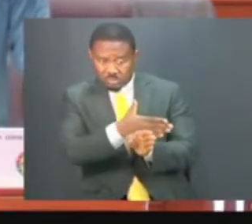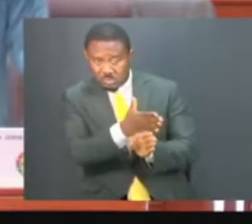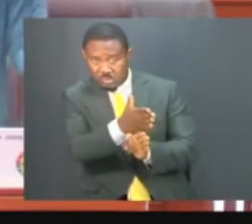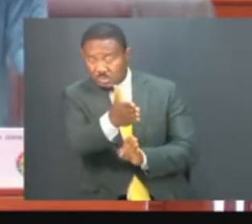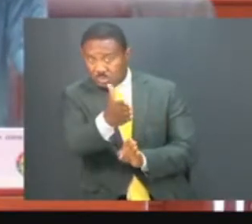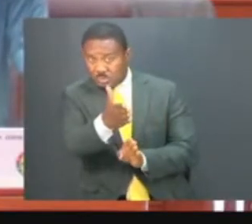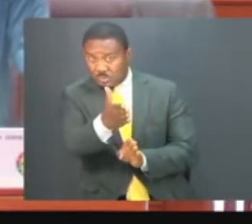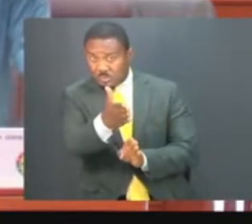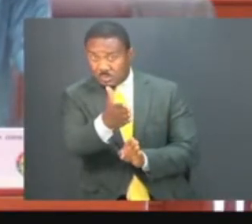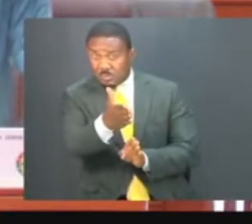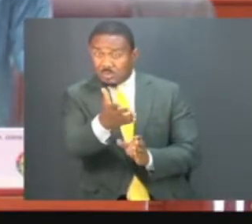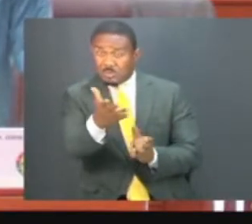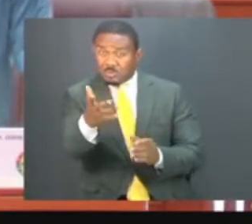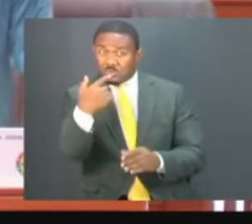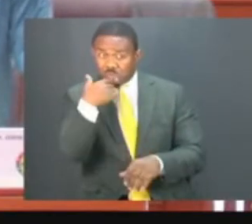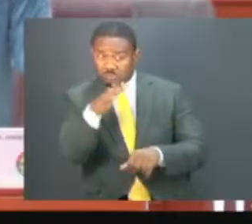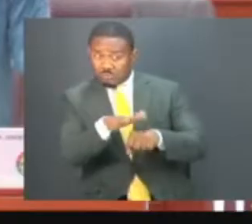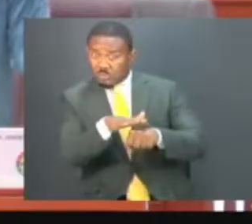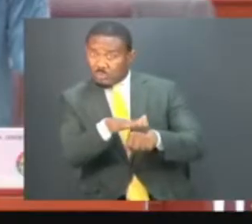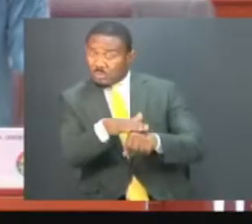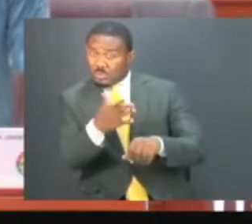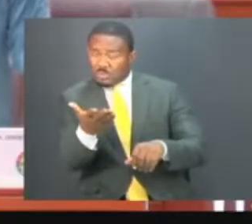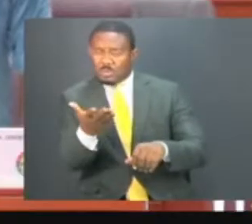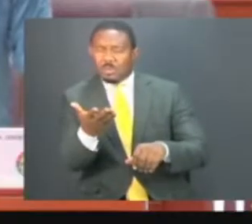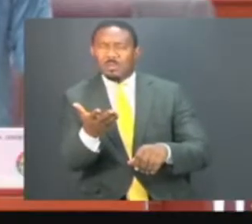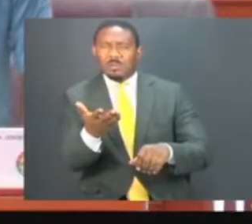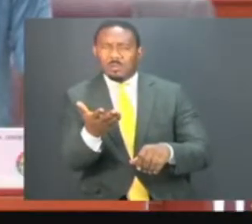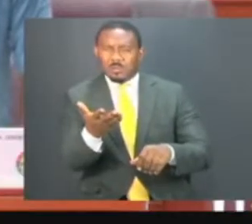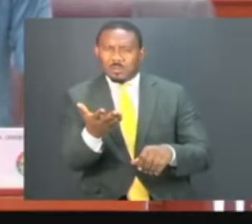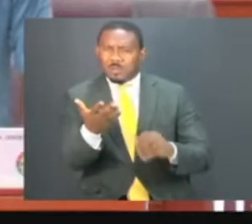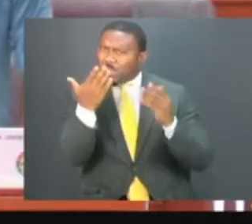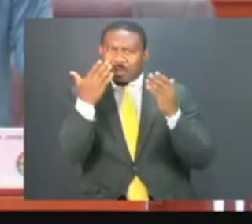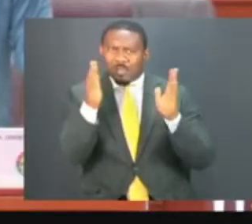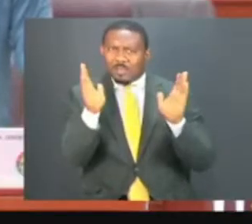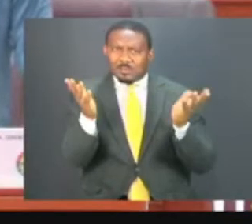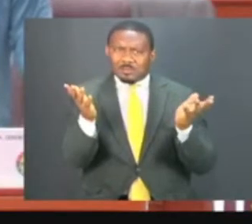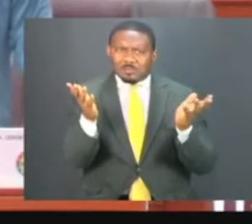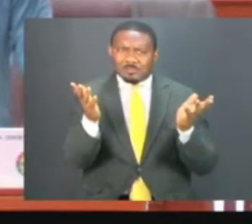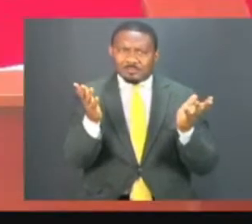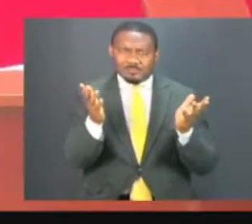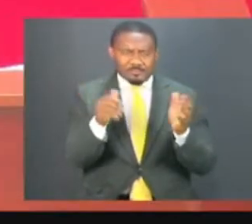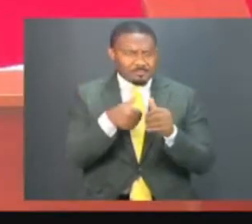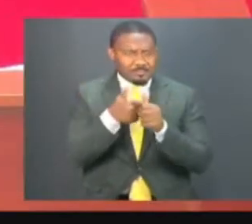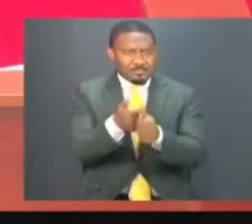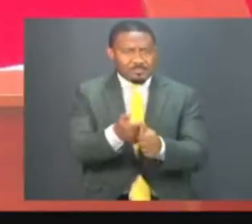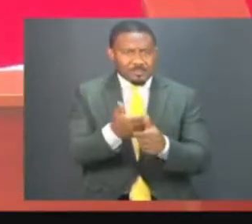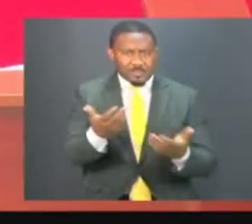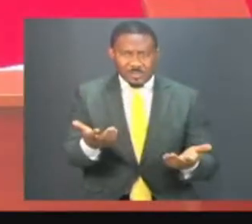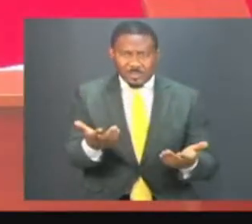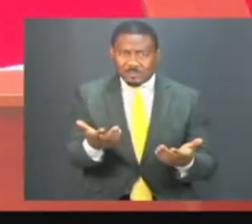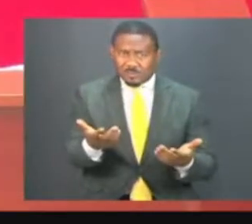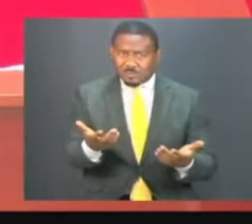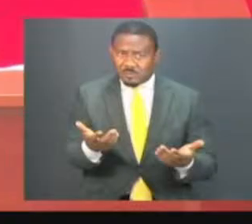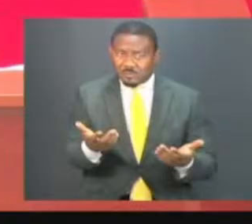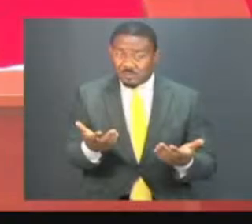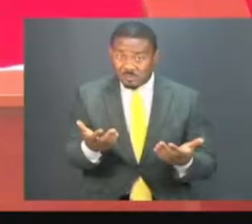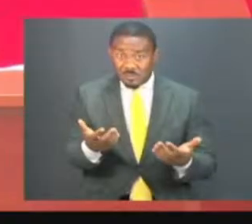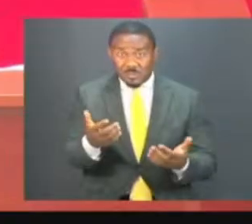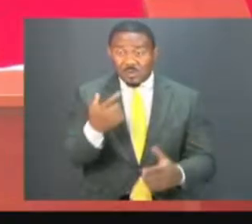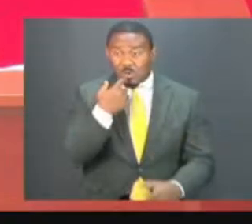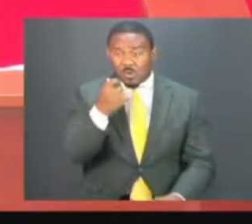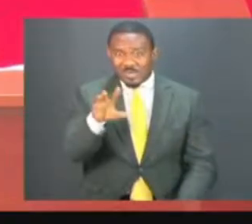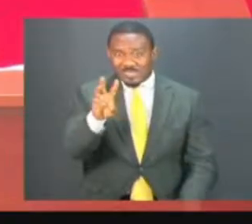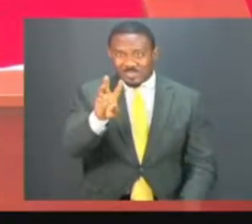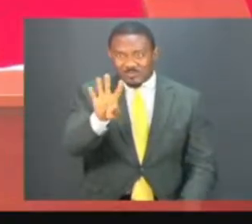that tangent. So, Mr. Speaker, with respect, what I do know is that let's go by the provisions that you have quoted.